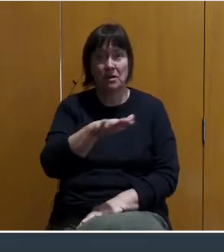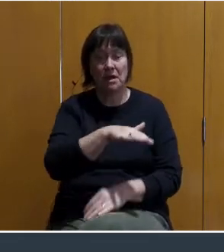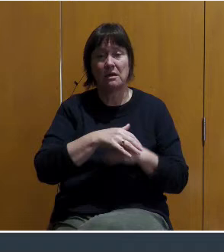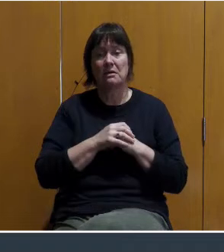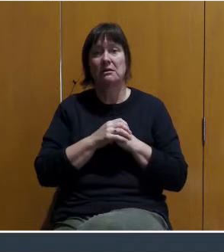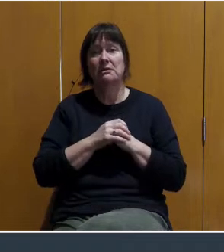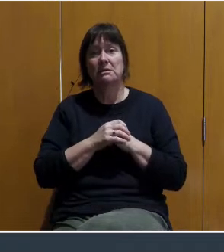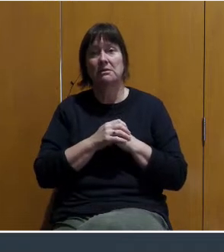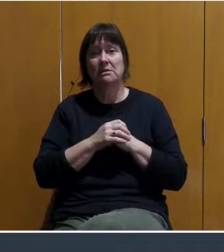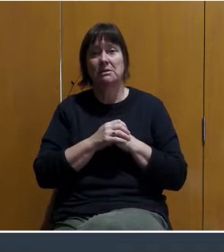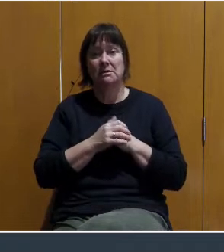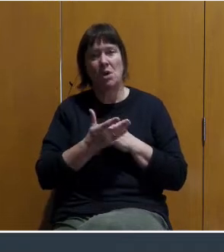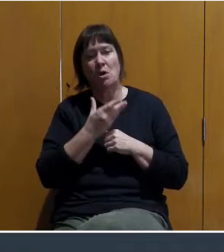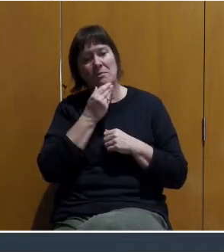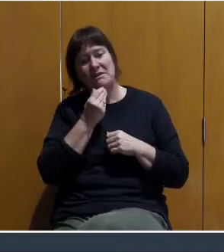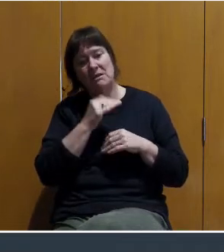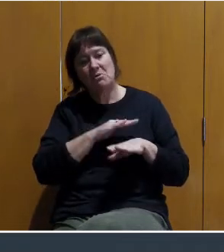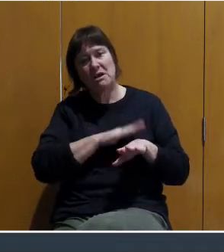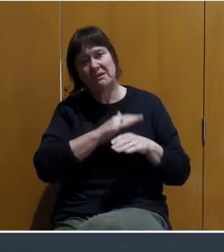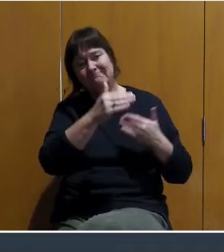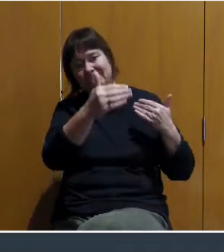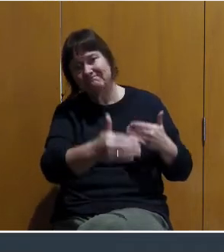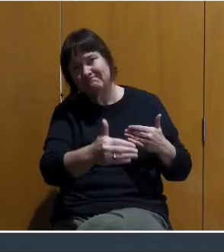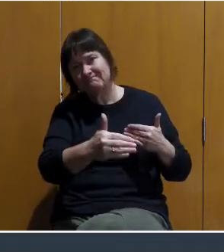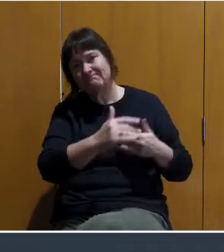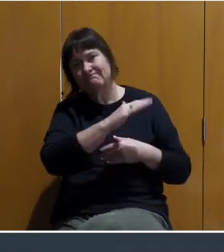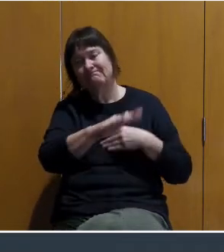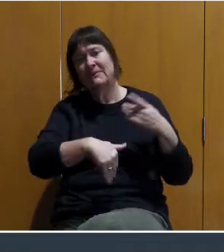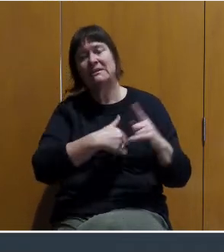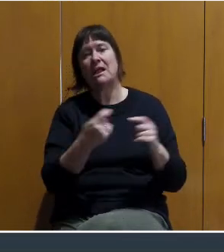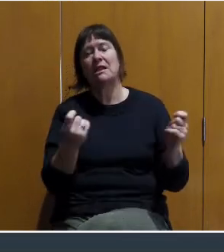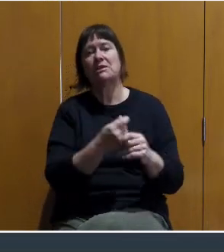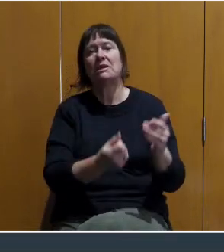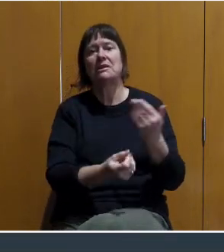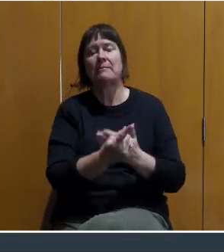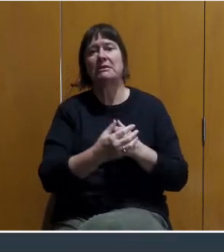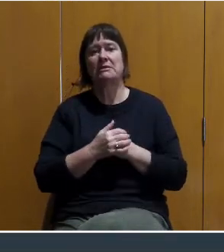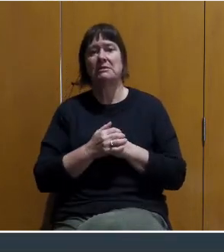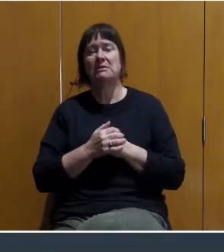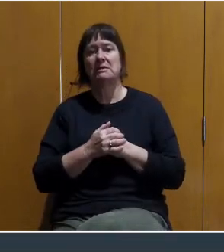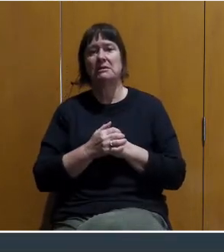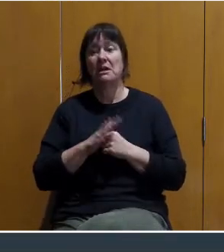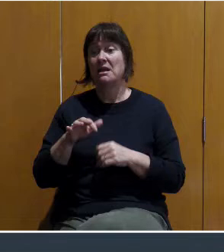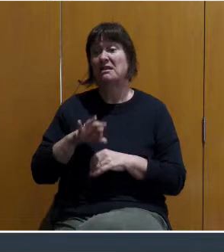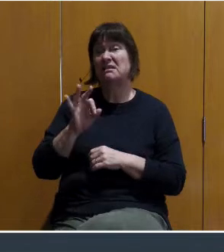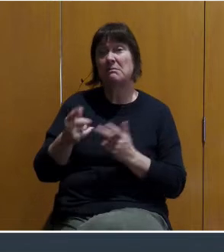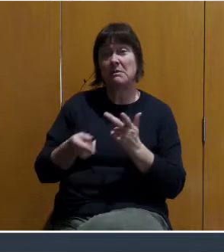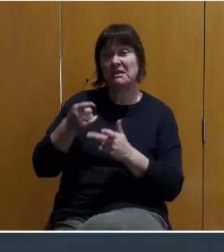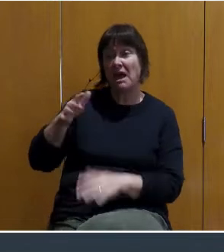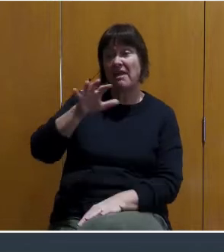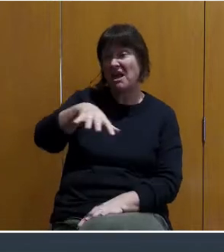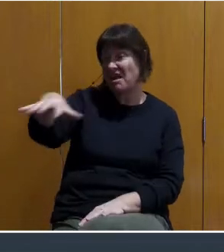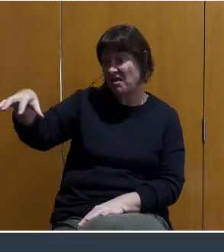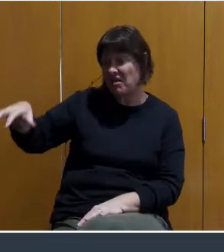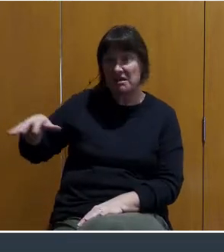that it's somewhat temporary until something else changes. And I know that I suggest that there may be other places throughout Napier City